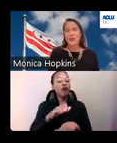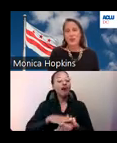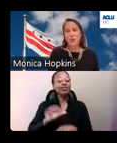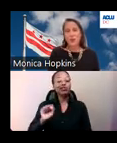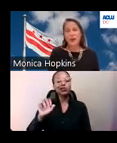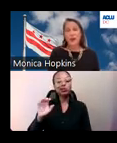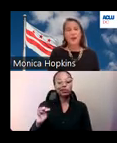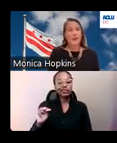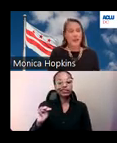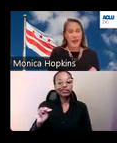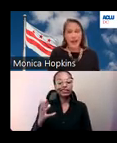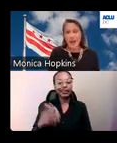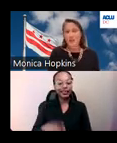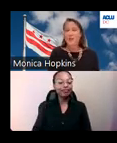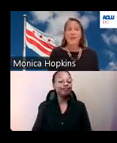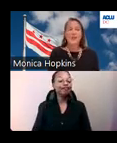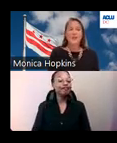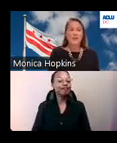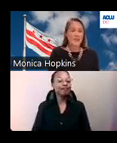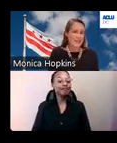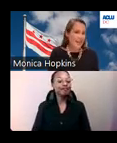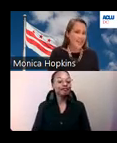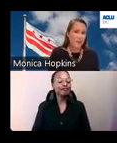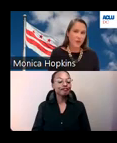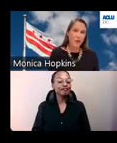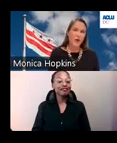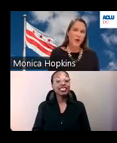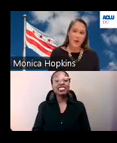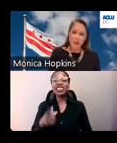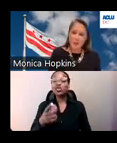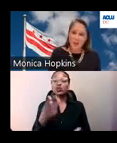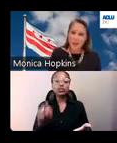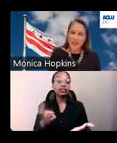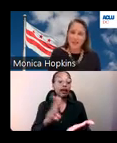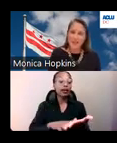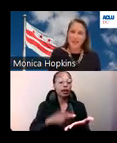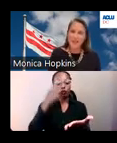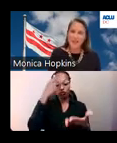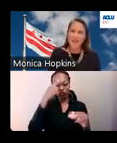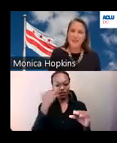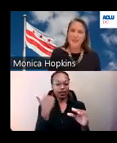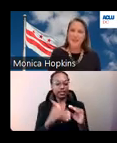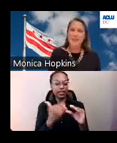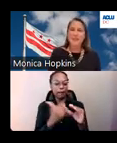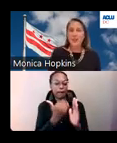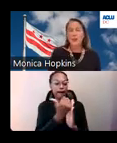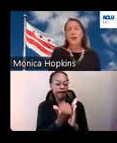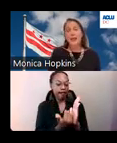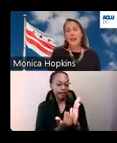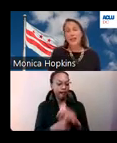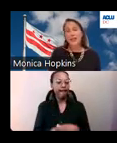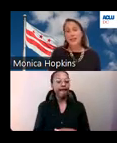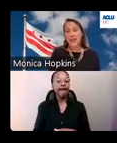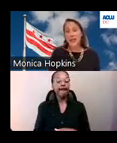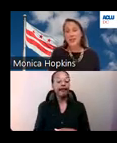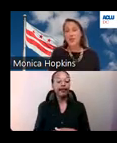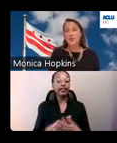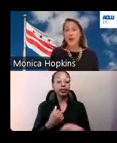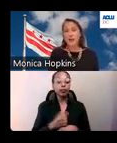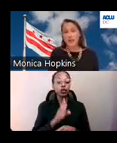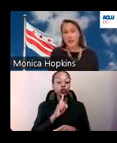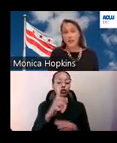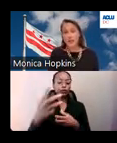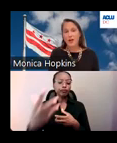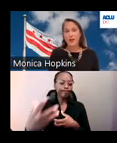that you have signed up for our email list, that you are getting engaged